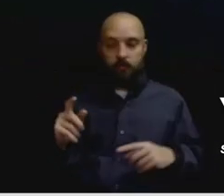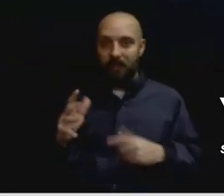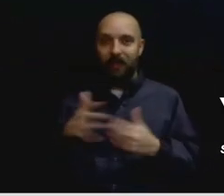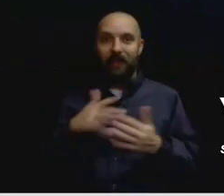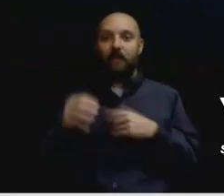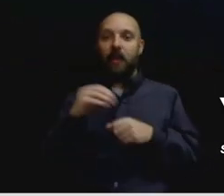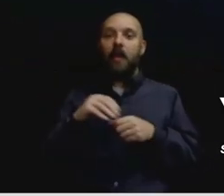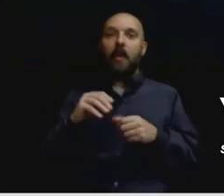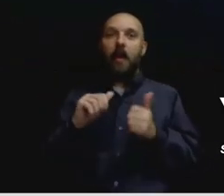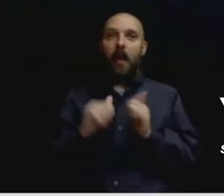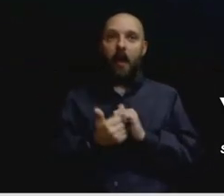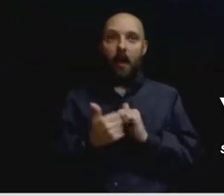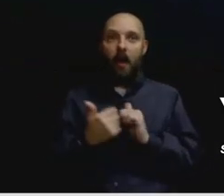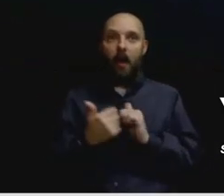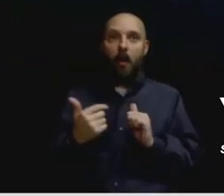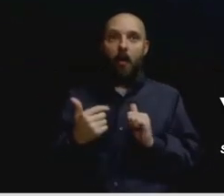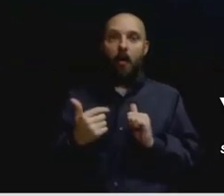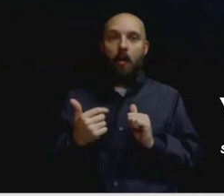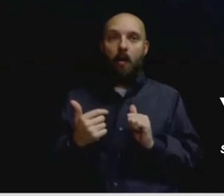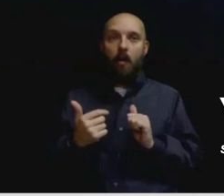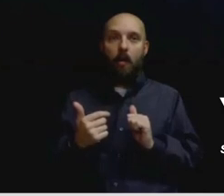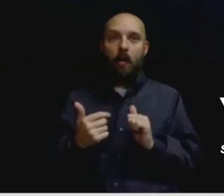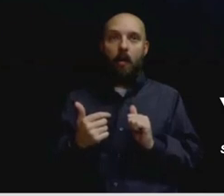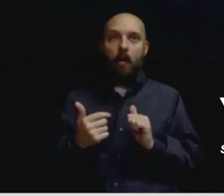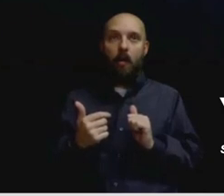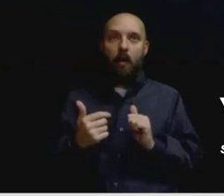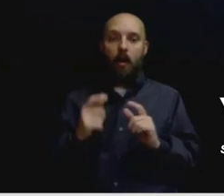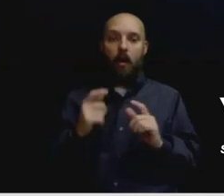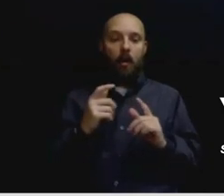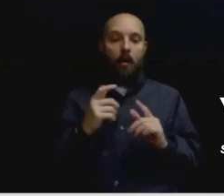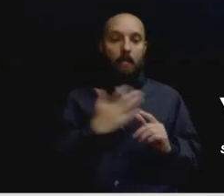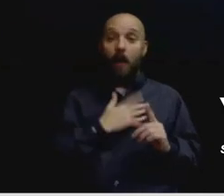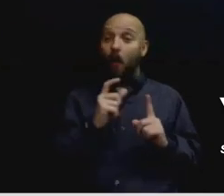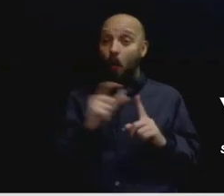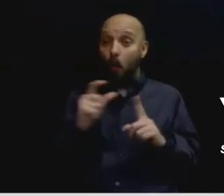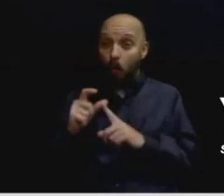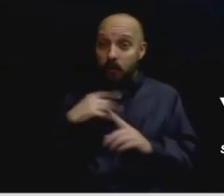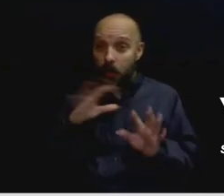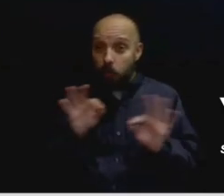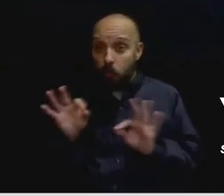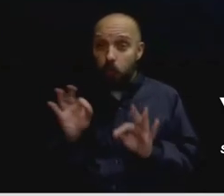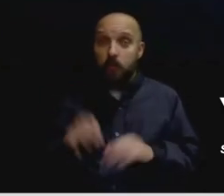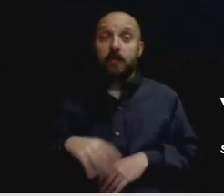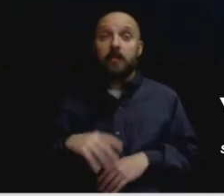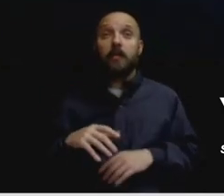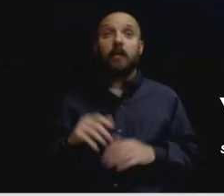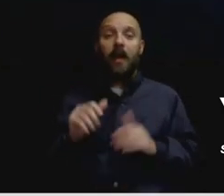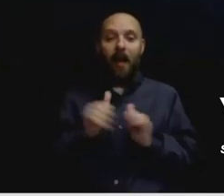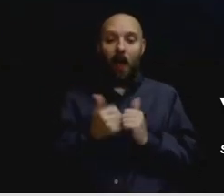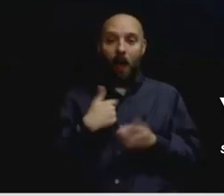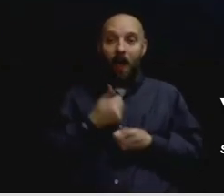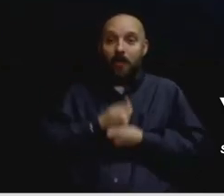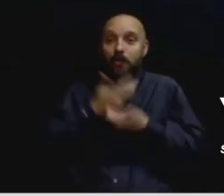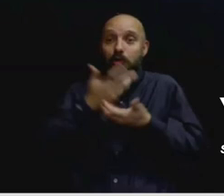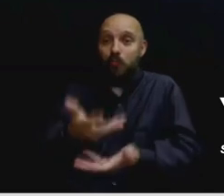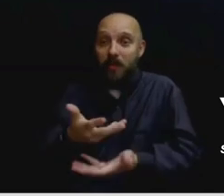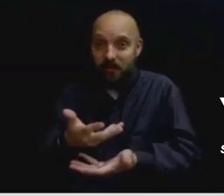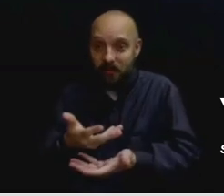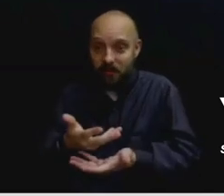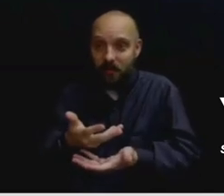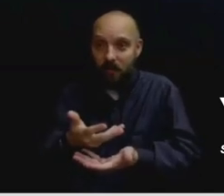that, in the words that I'm using, and the way that the words are even coming out. It's